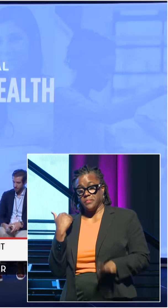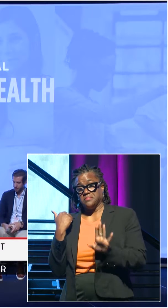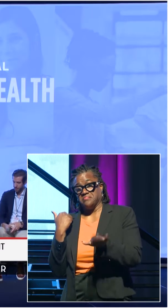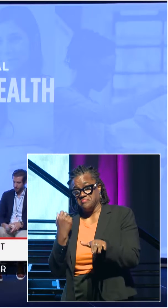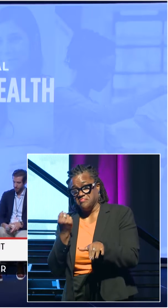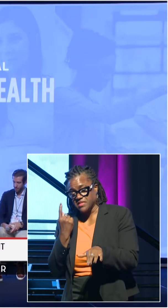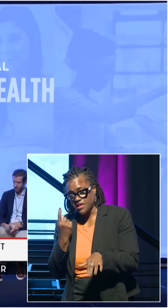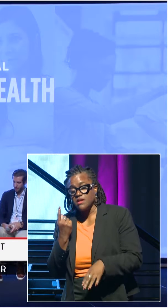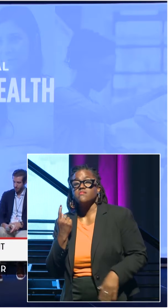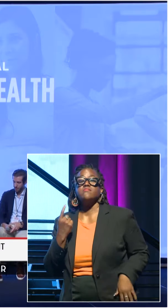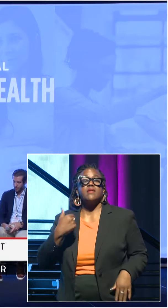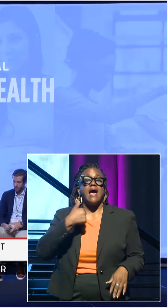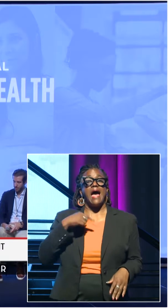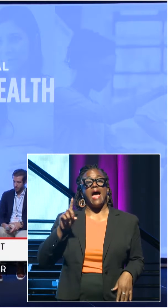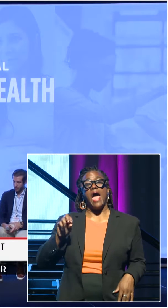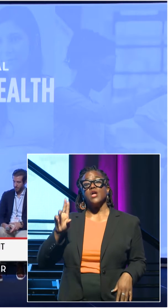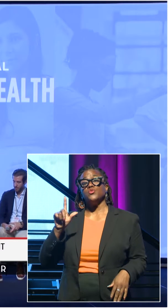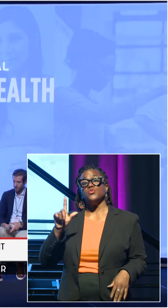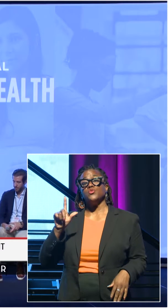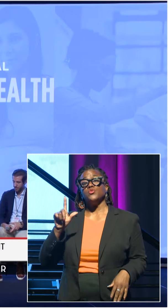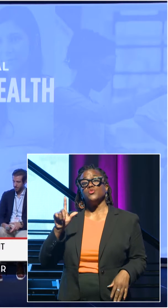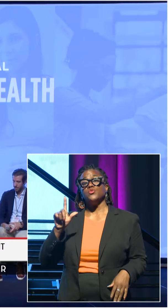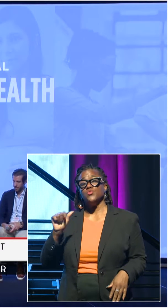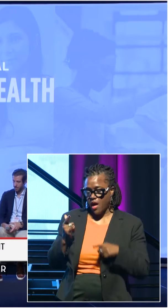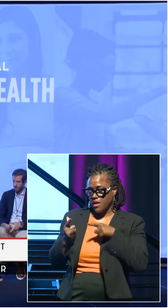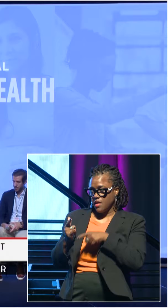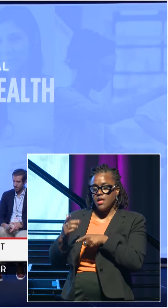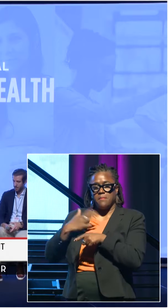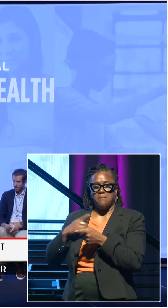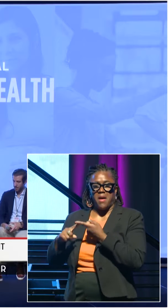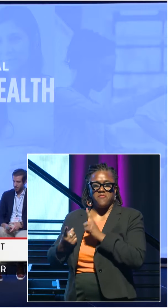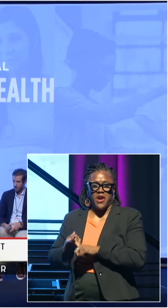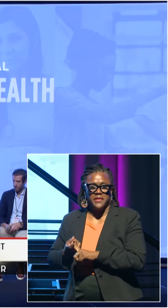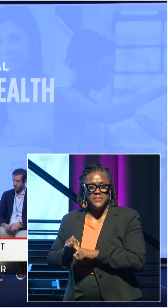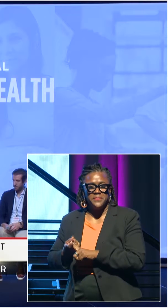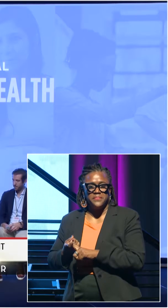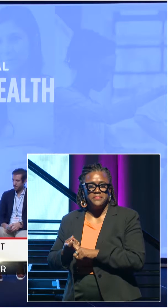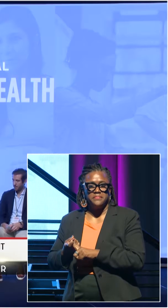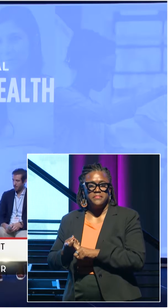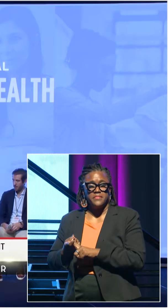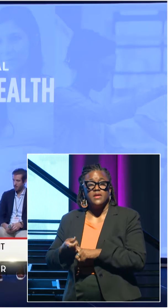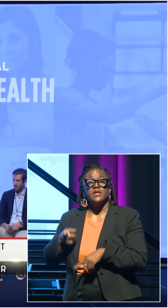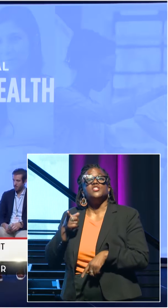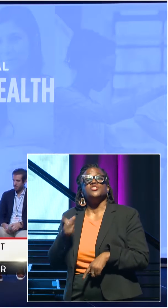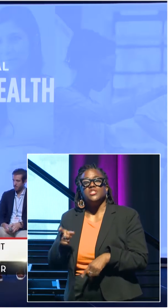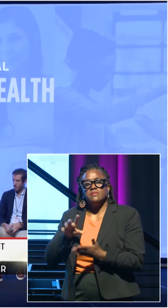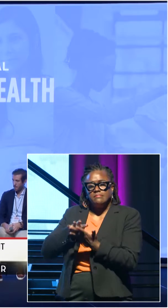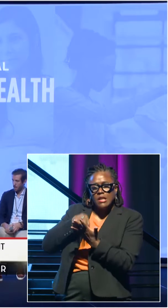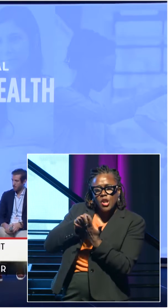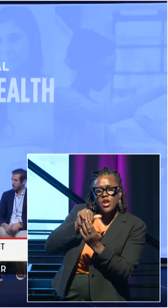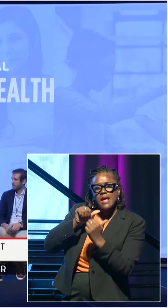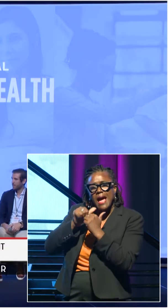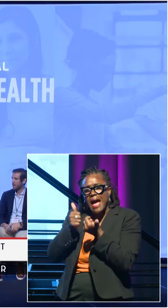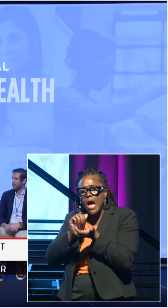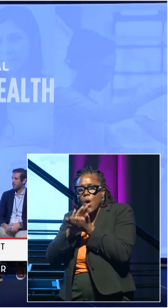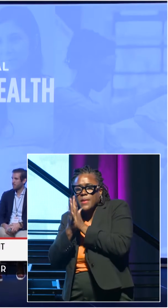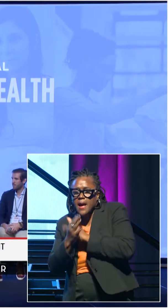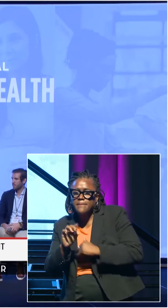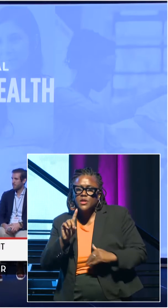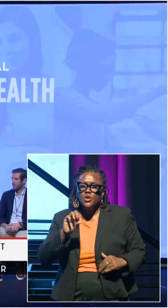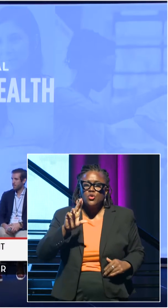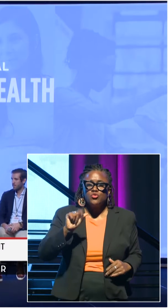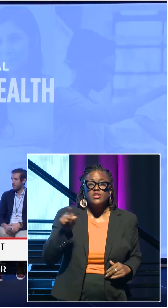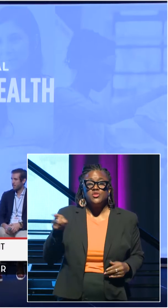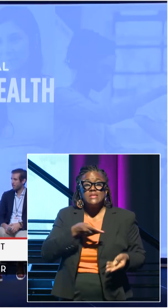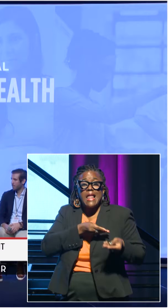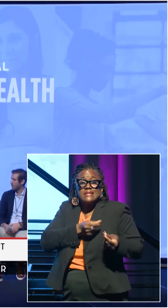I had a doula because she was my friend, and she was learning to become a doula. She was a